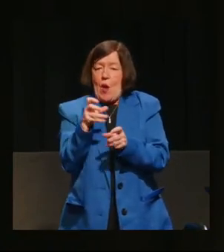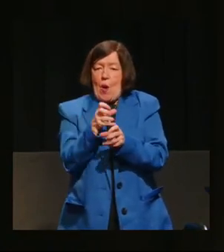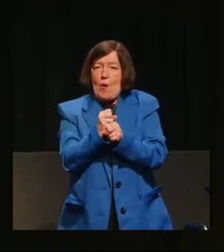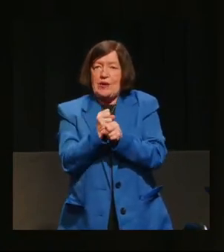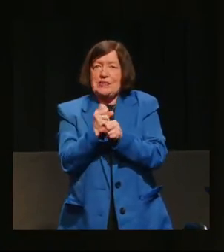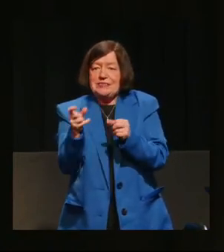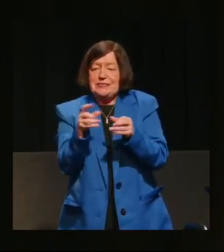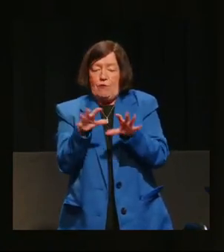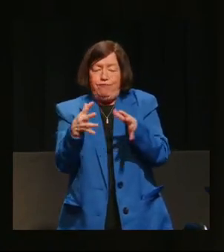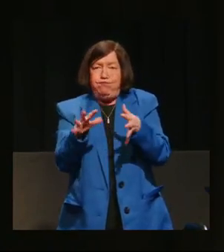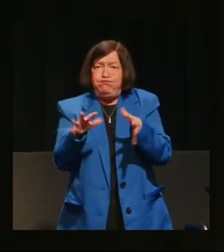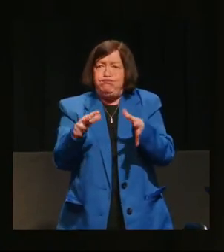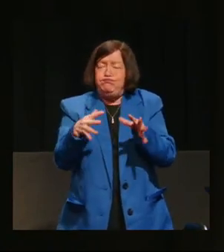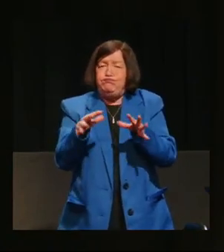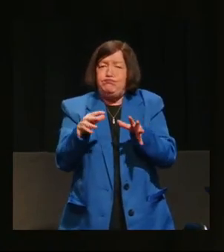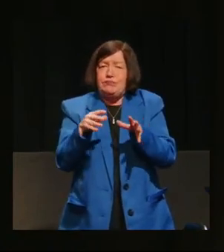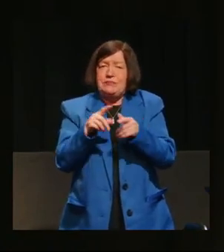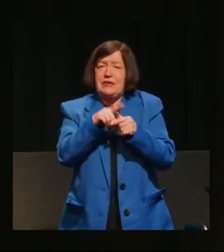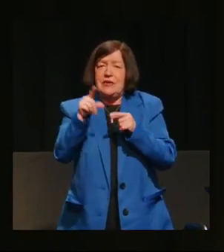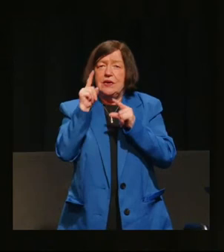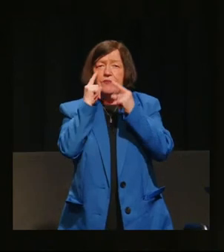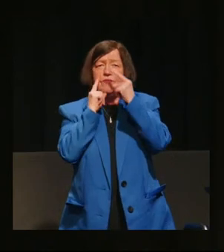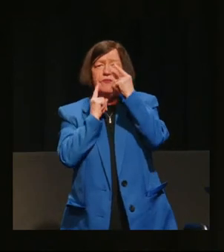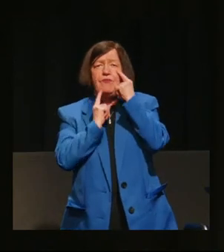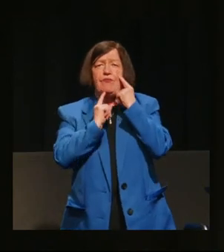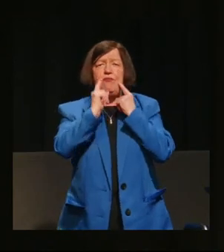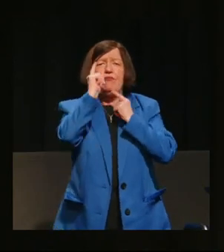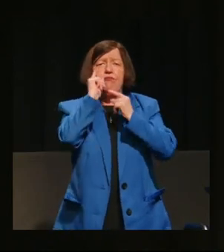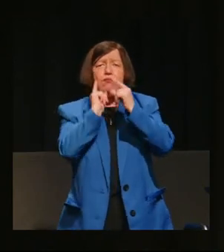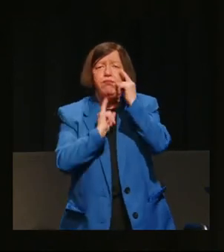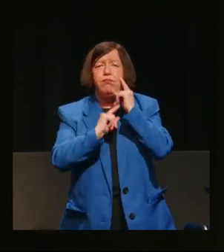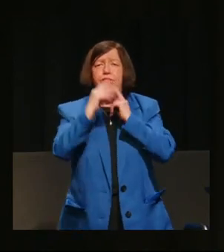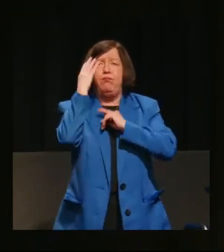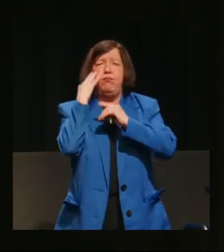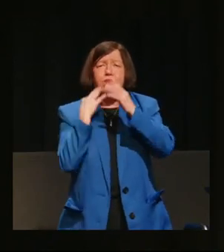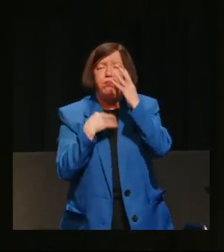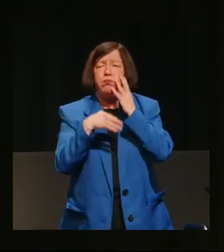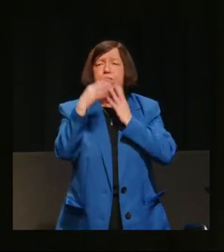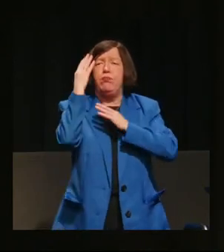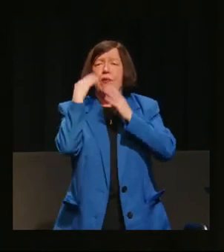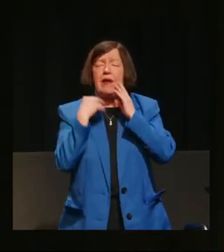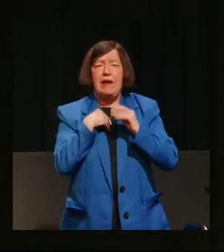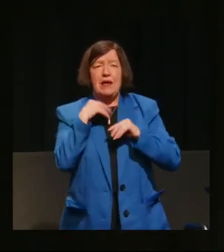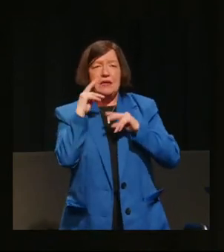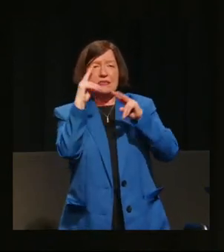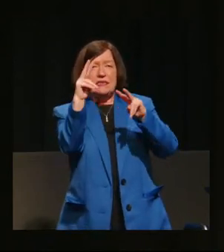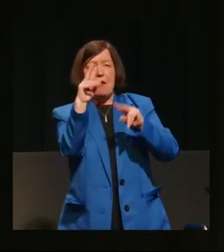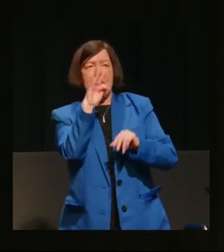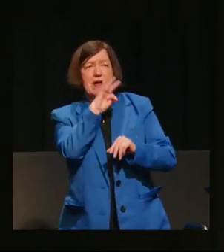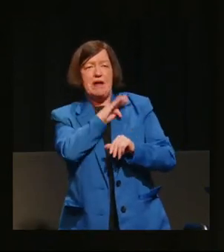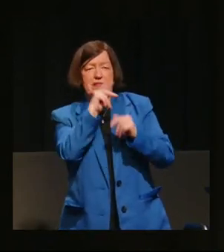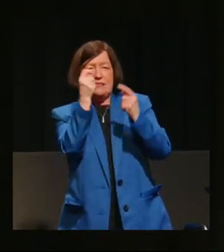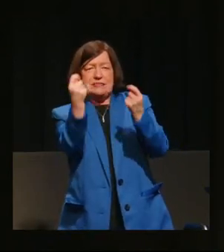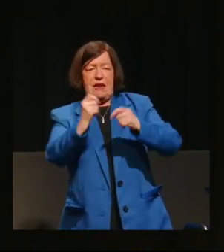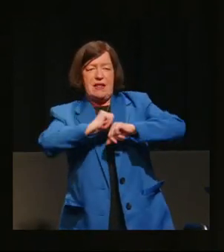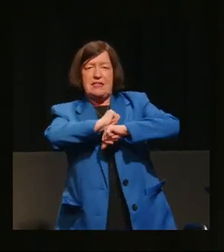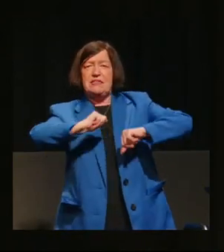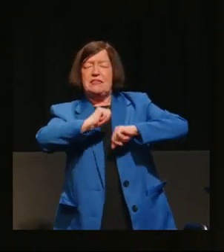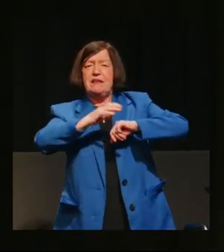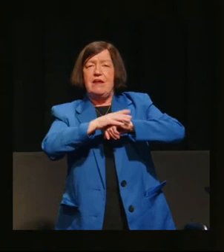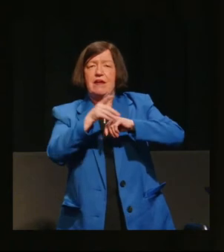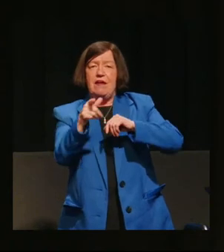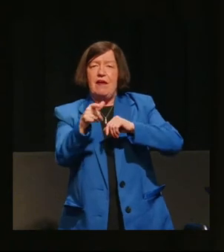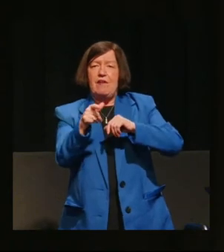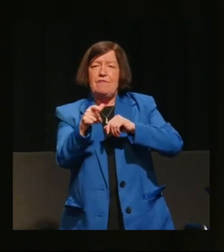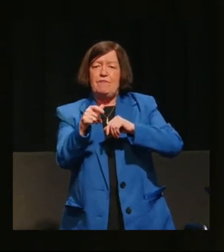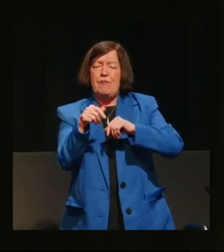with a shaking hand, and as tears start streaming down my face, I can see myself sitting in the space of a cold